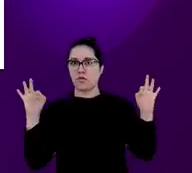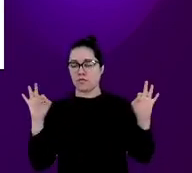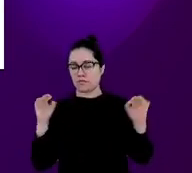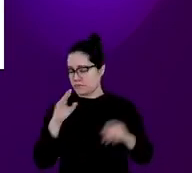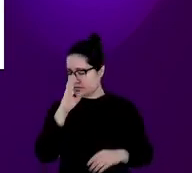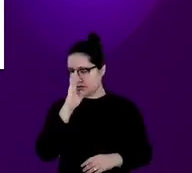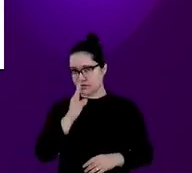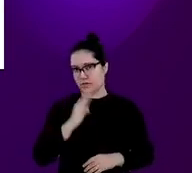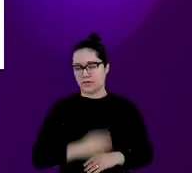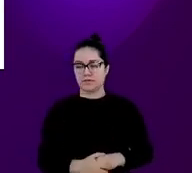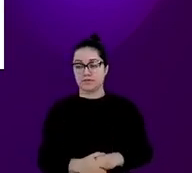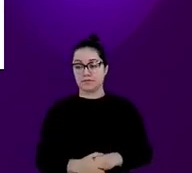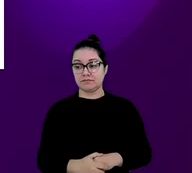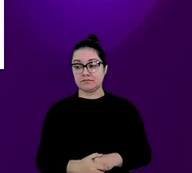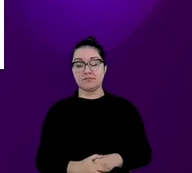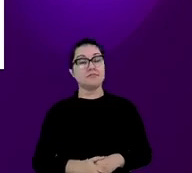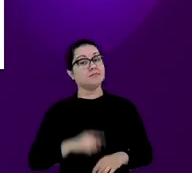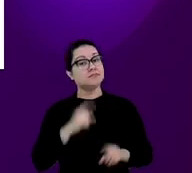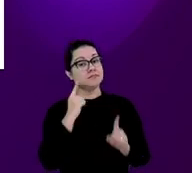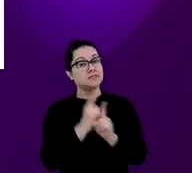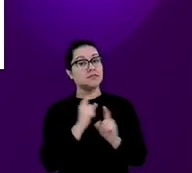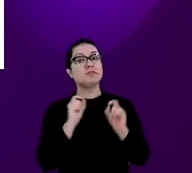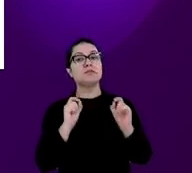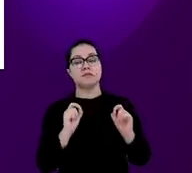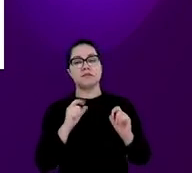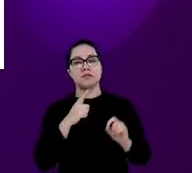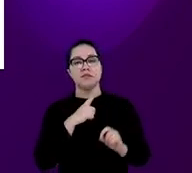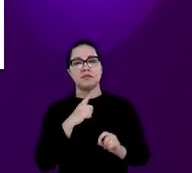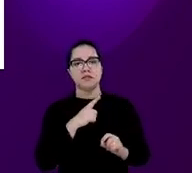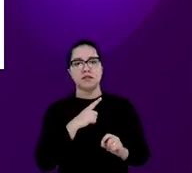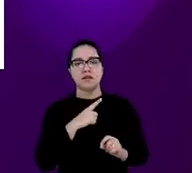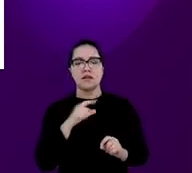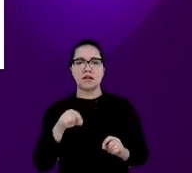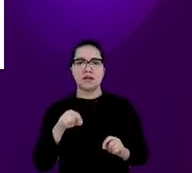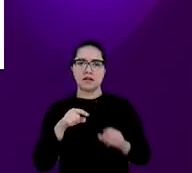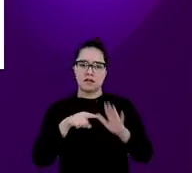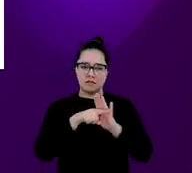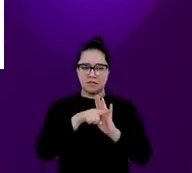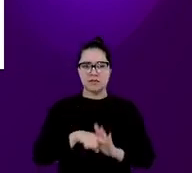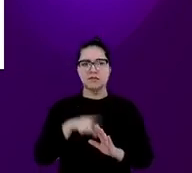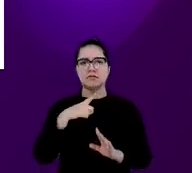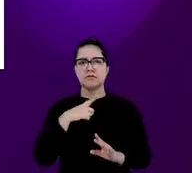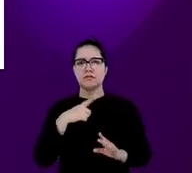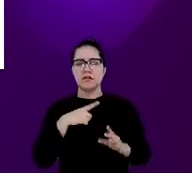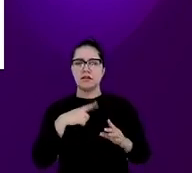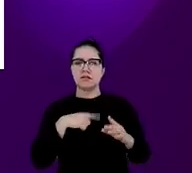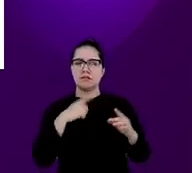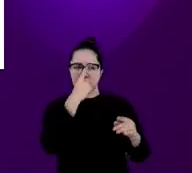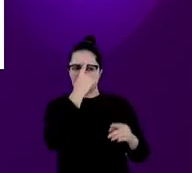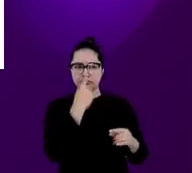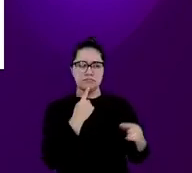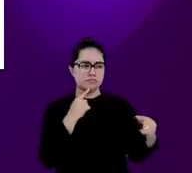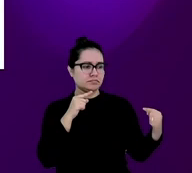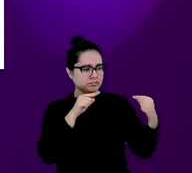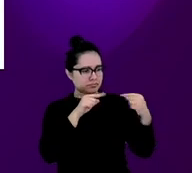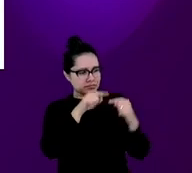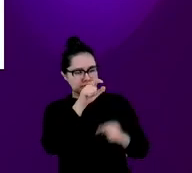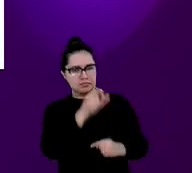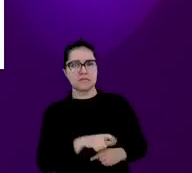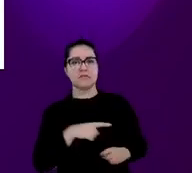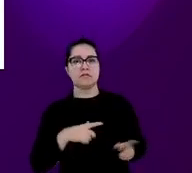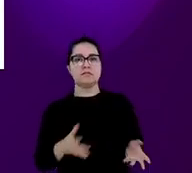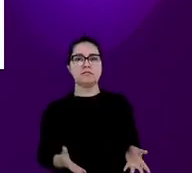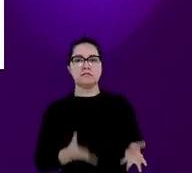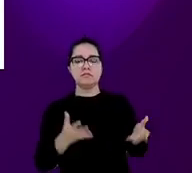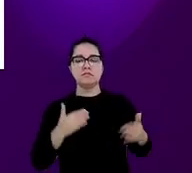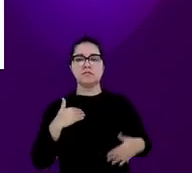is personalized, we can make it to induce the body to produce very specific substances. And